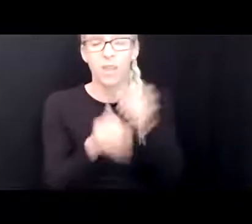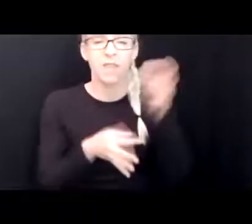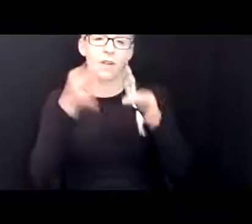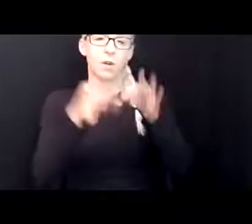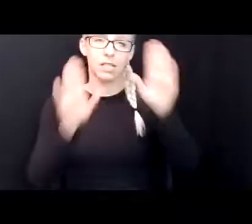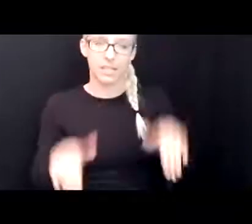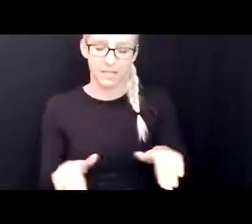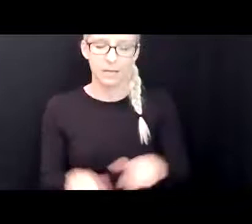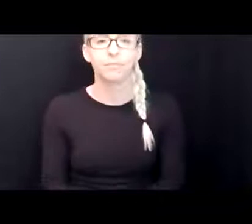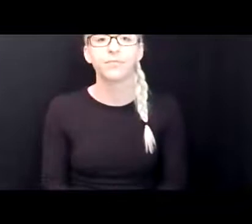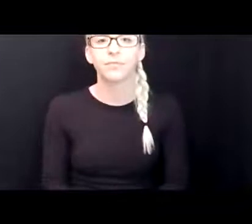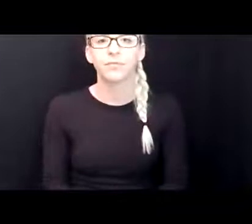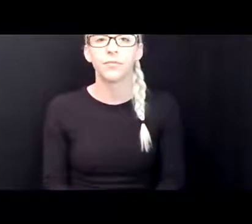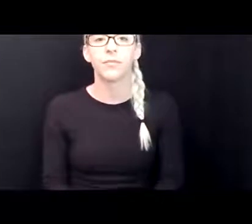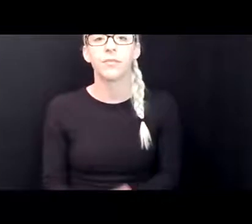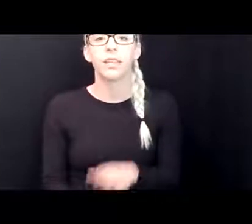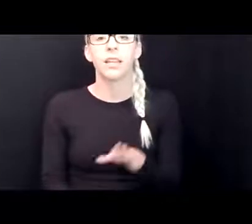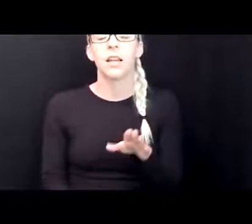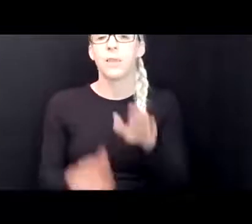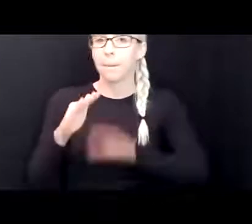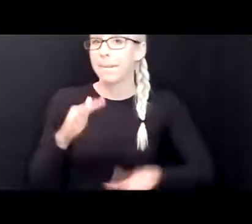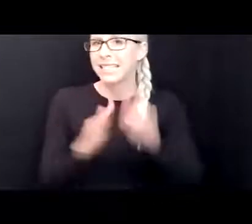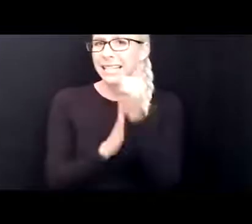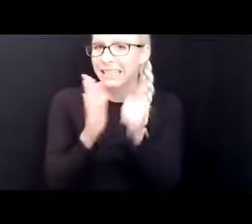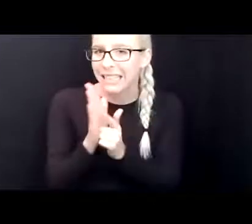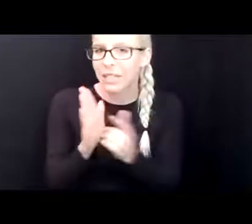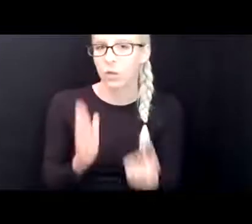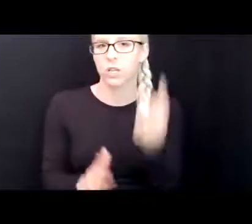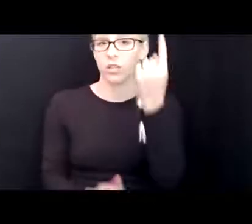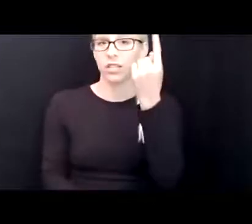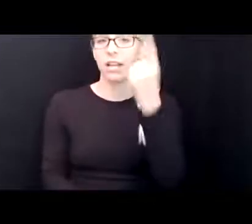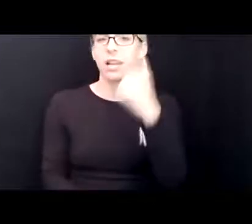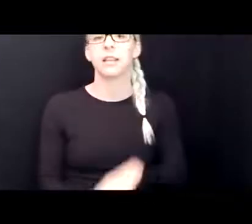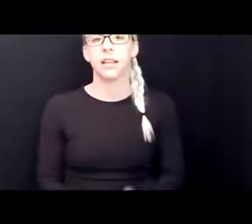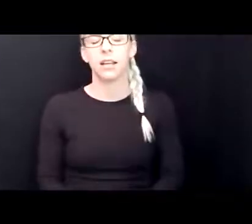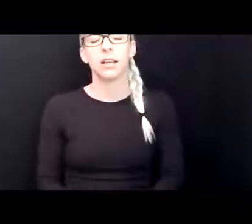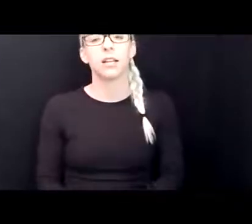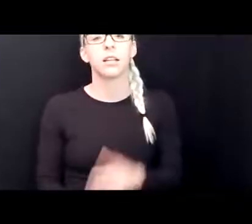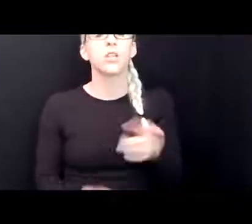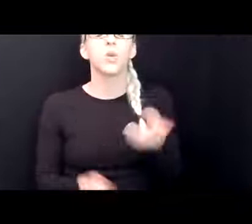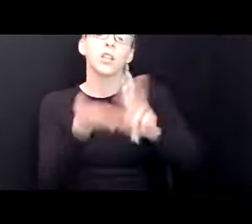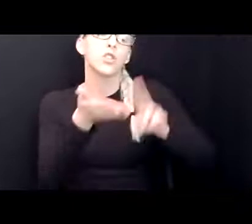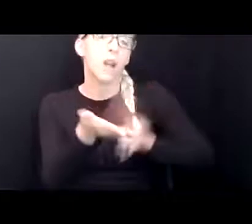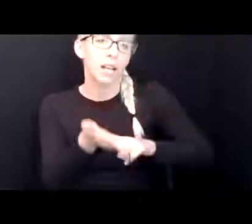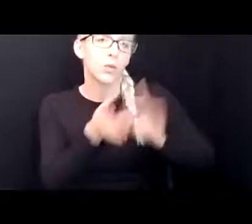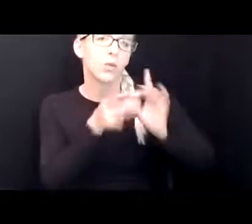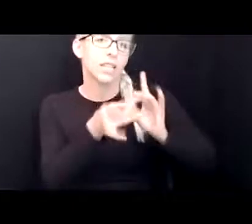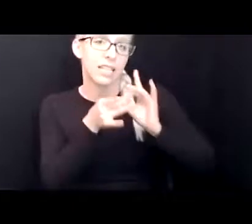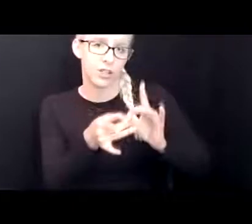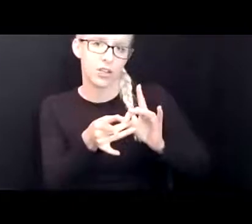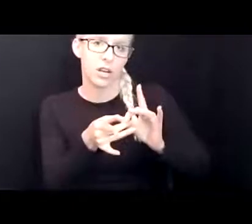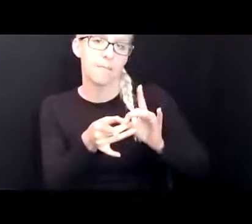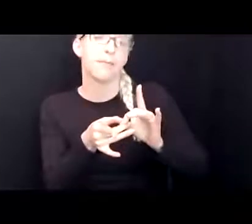mean signing your name, I mean the basic legal understanding of the relationship, this contractual relationship that they're